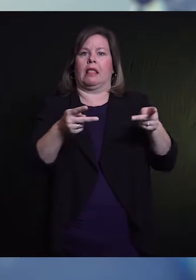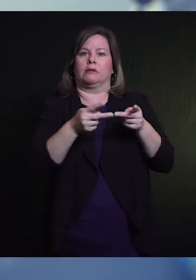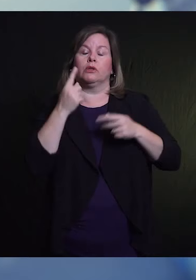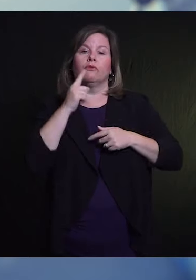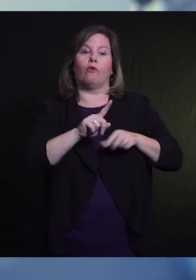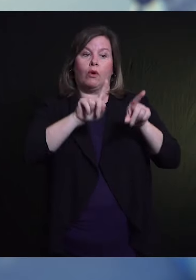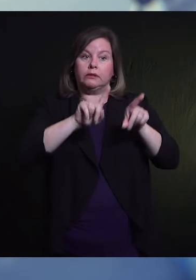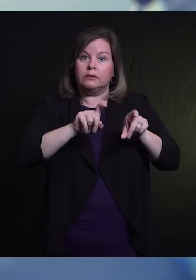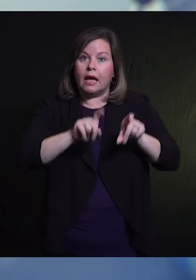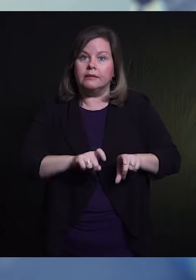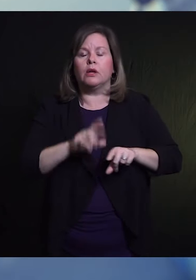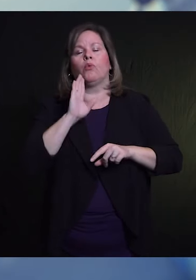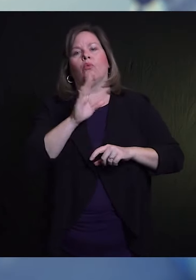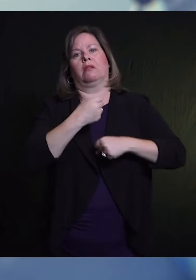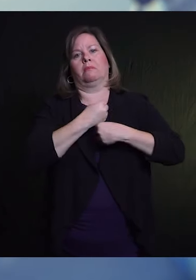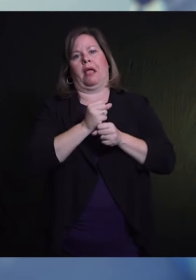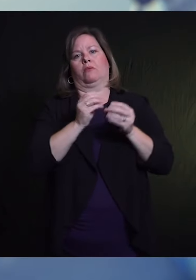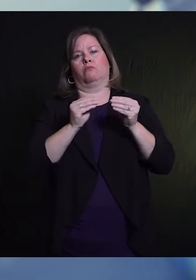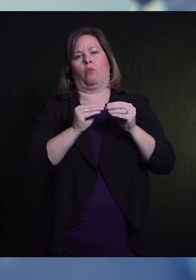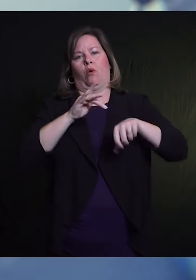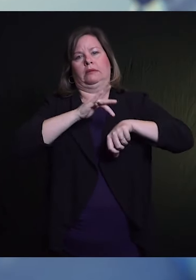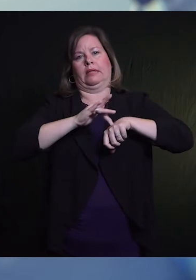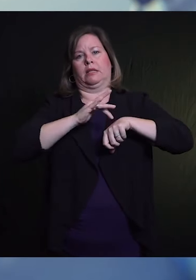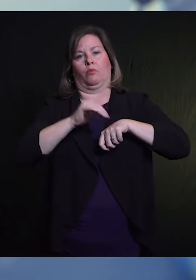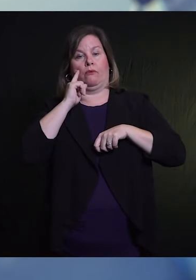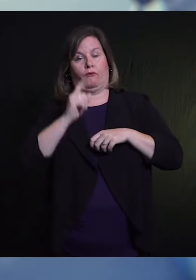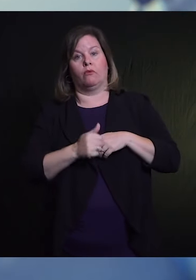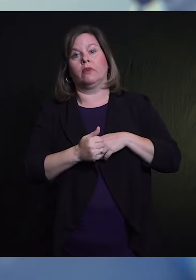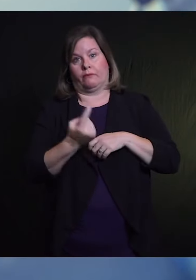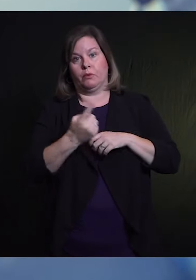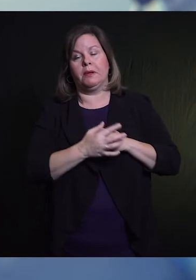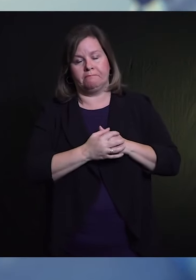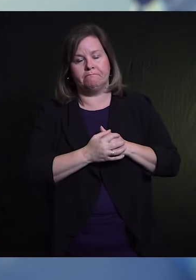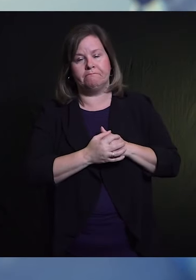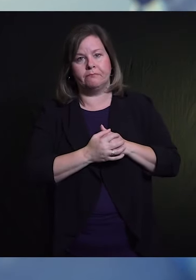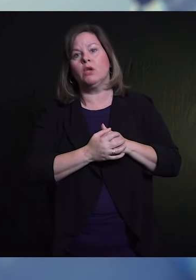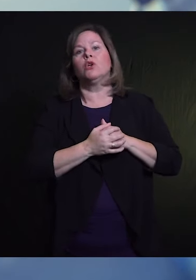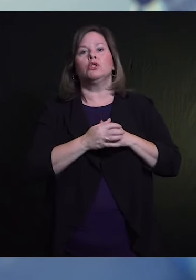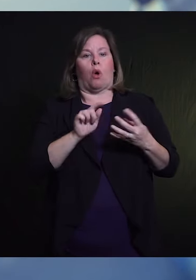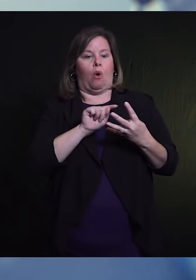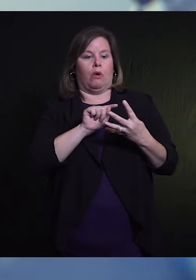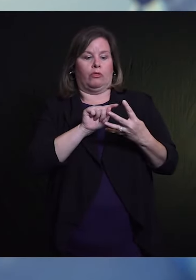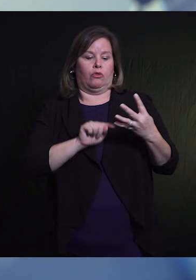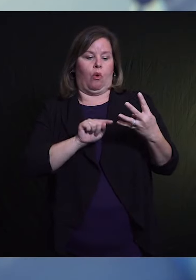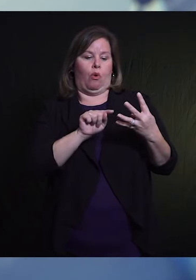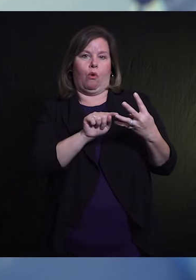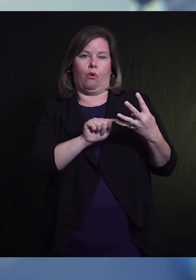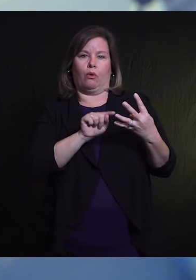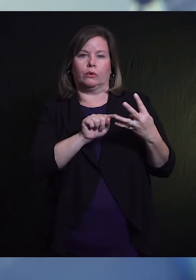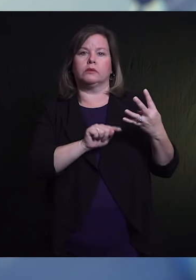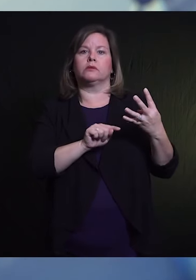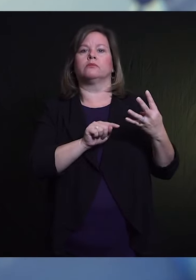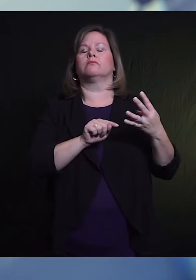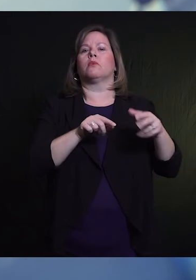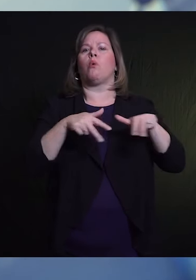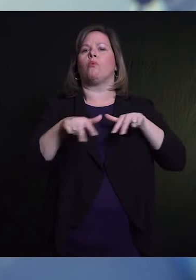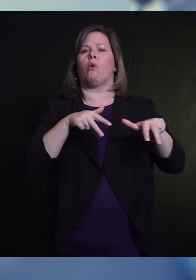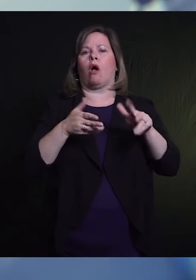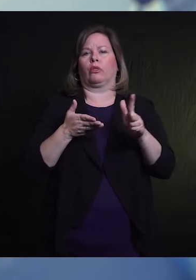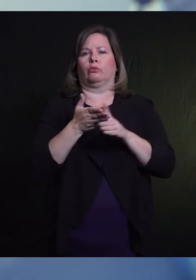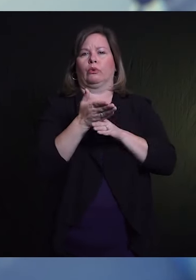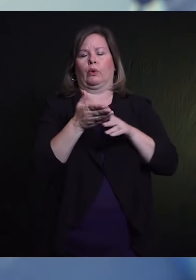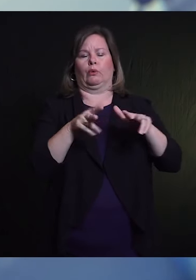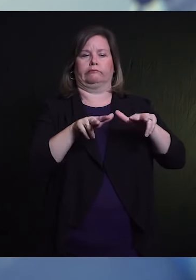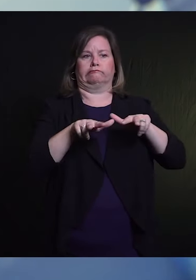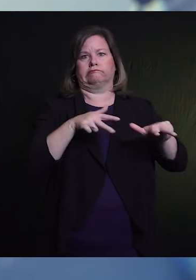make testing more readily accessible for everyone in the community. Those walk-through sites are especially important because obviously not everyone has